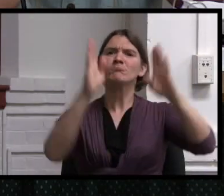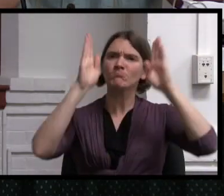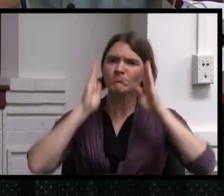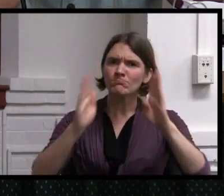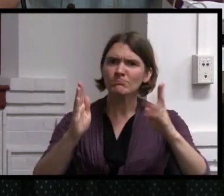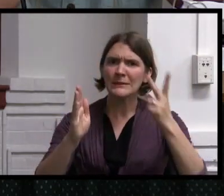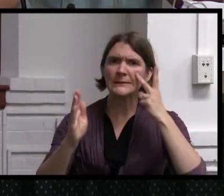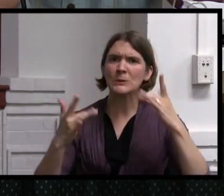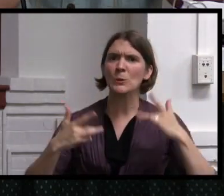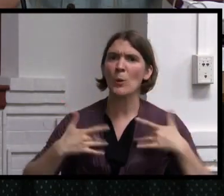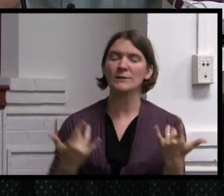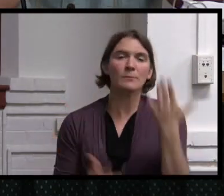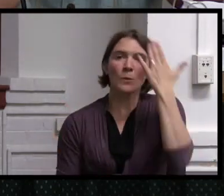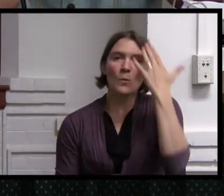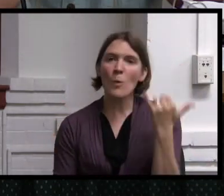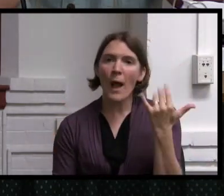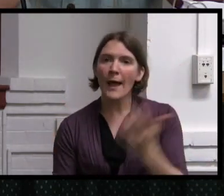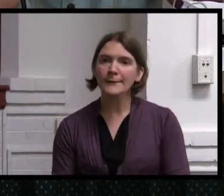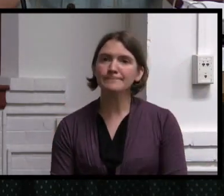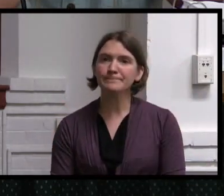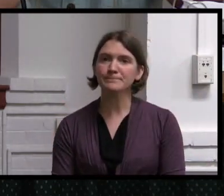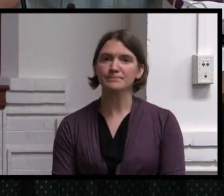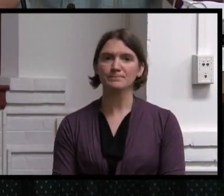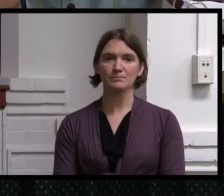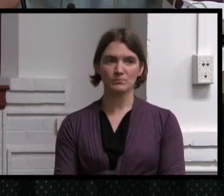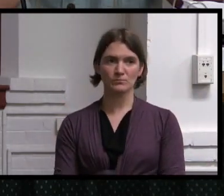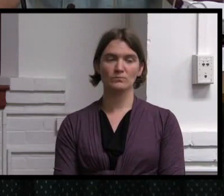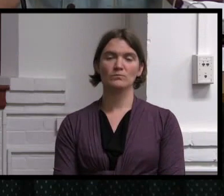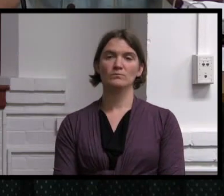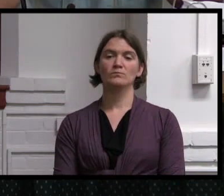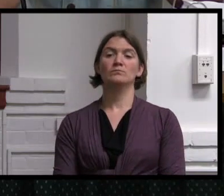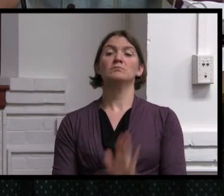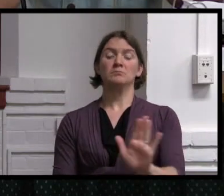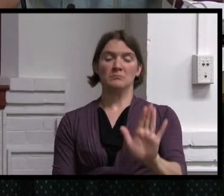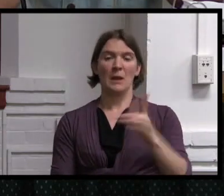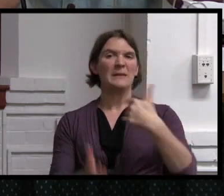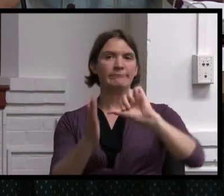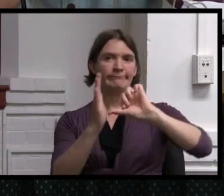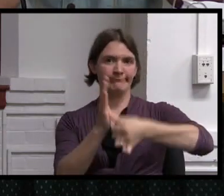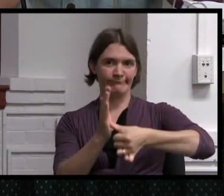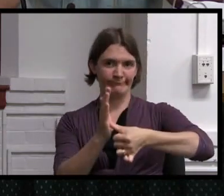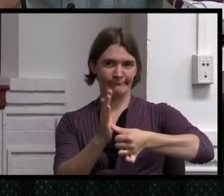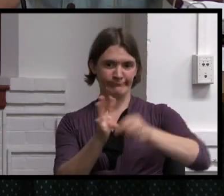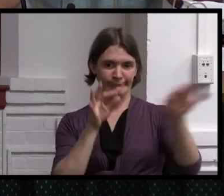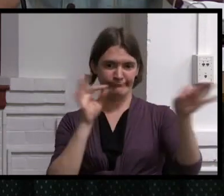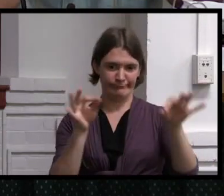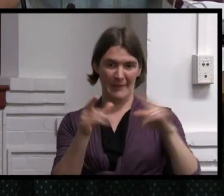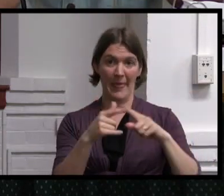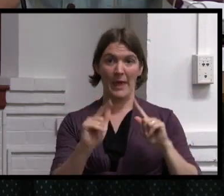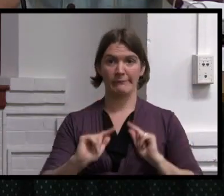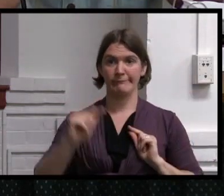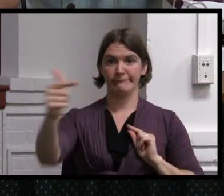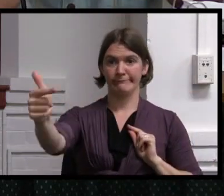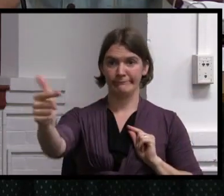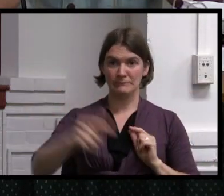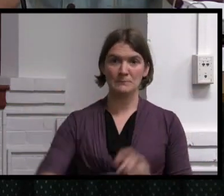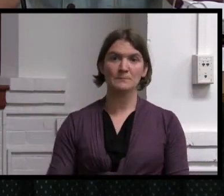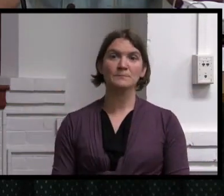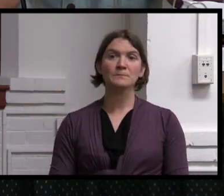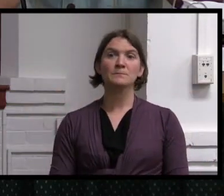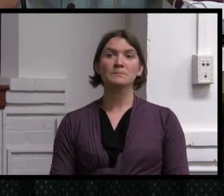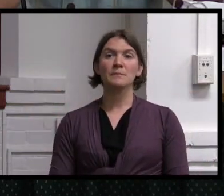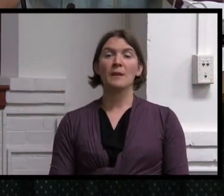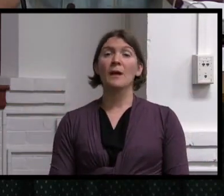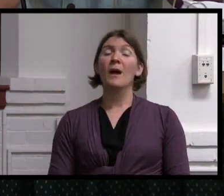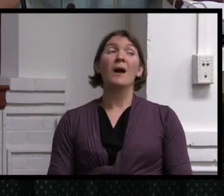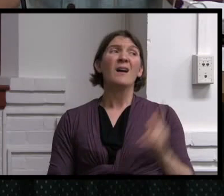attention. I wanted to kind of make a couple things really clear, and then we'll start to the discussion. I think